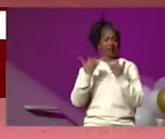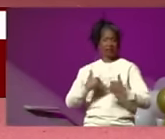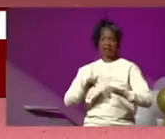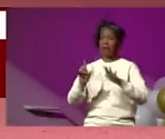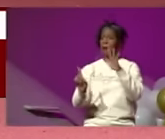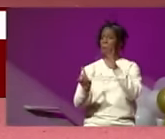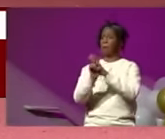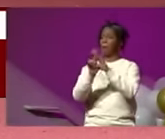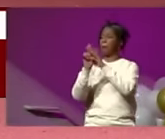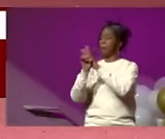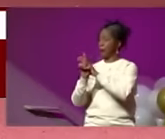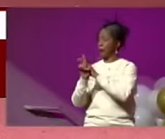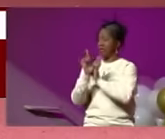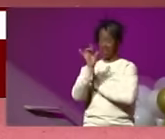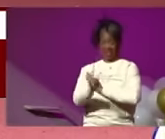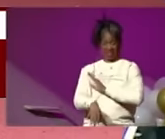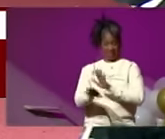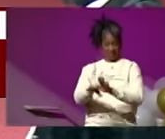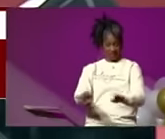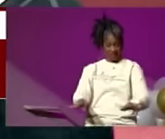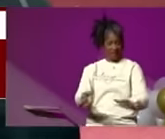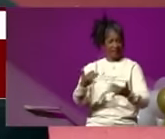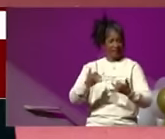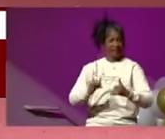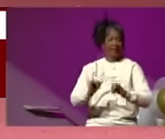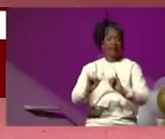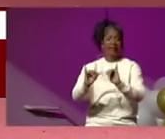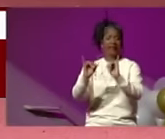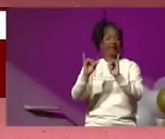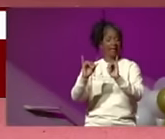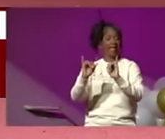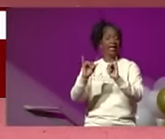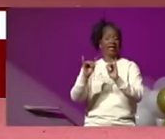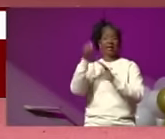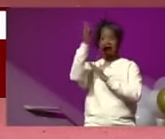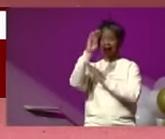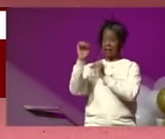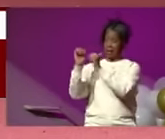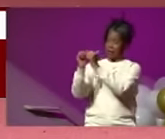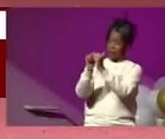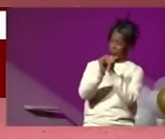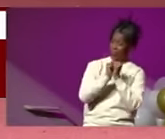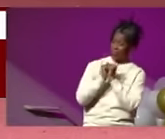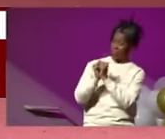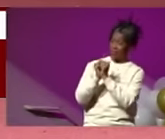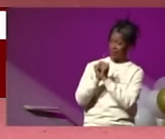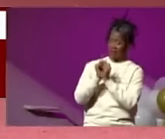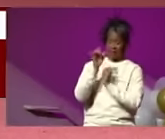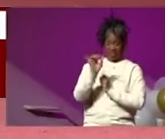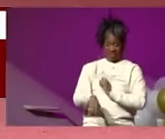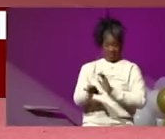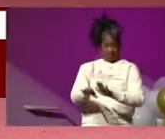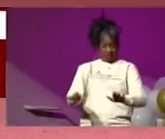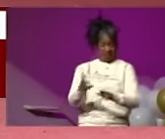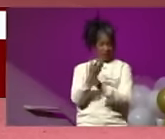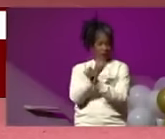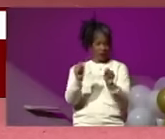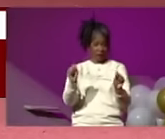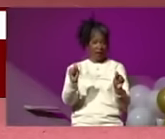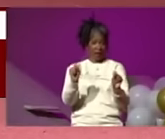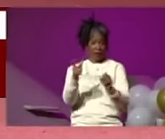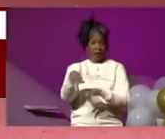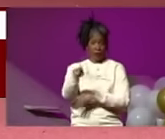through what we're going through. That child is still Emmanuel. That child will save you from you. That